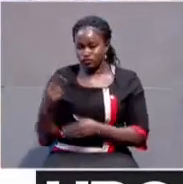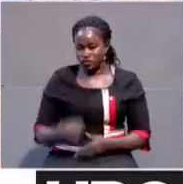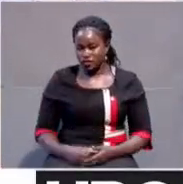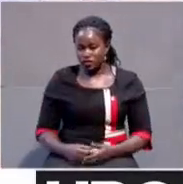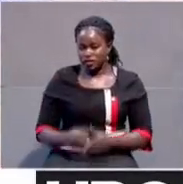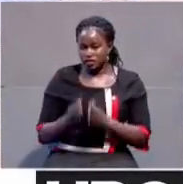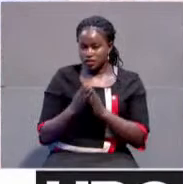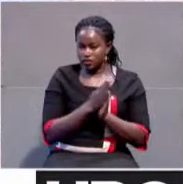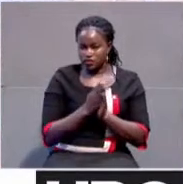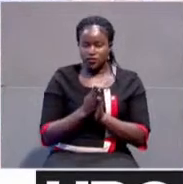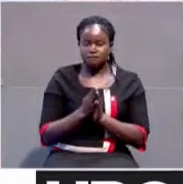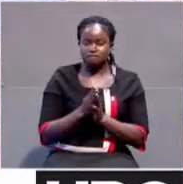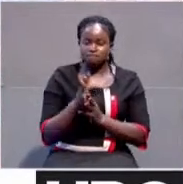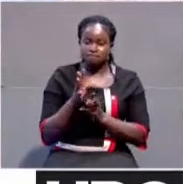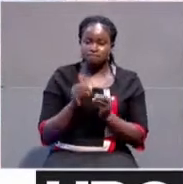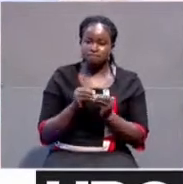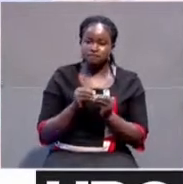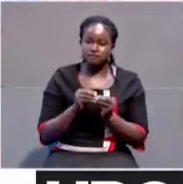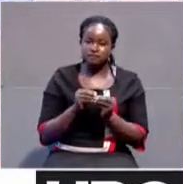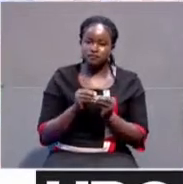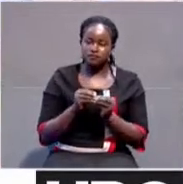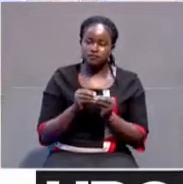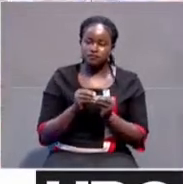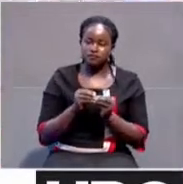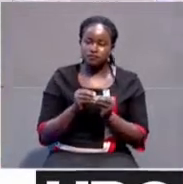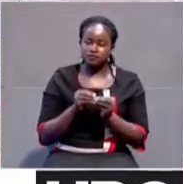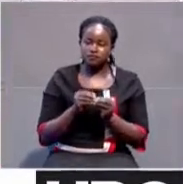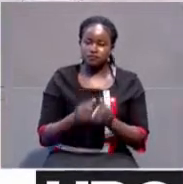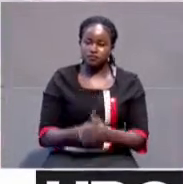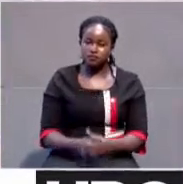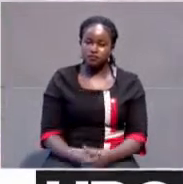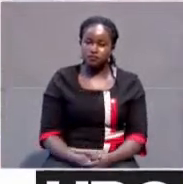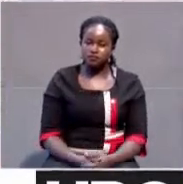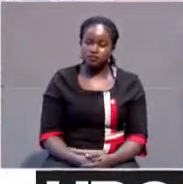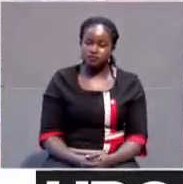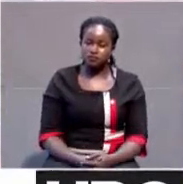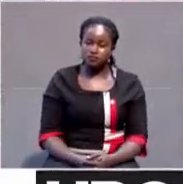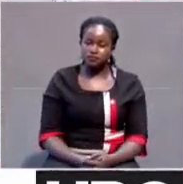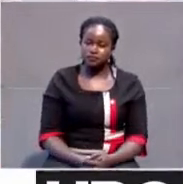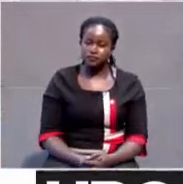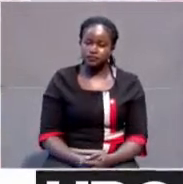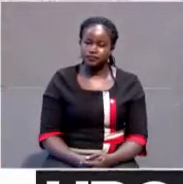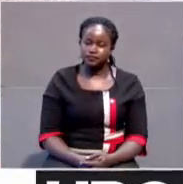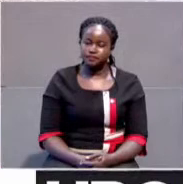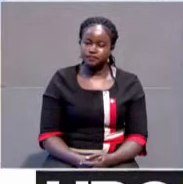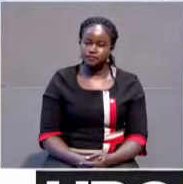Mutesa Sira Haruna reporting from Zombo District for UBC News.